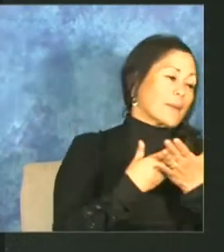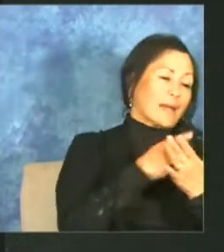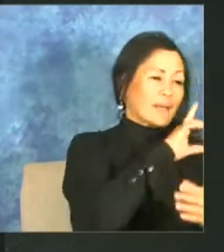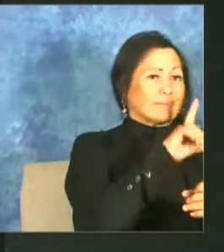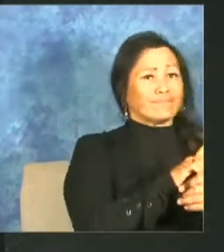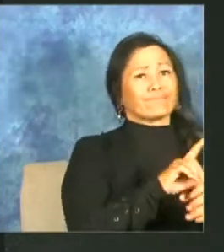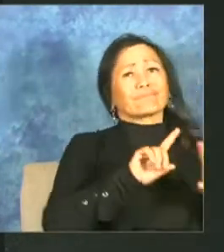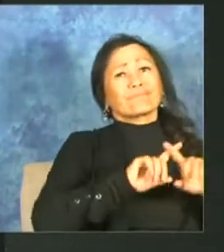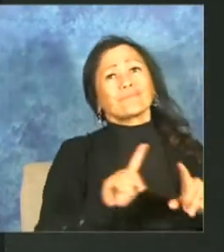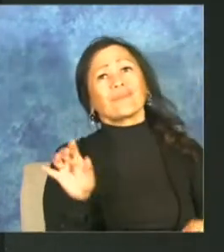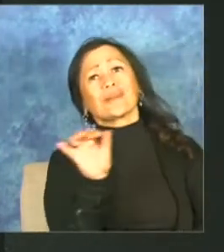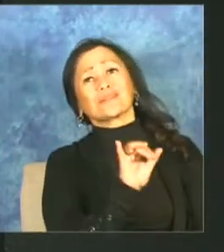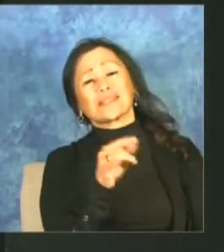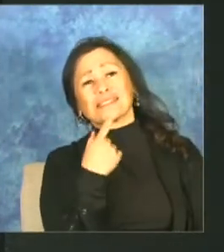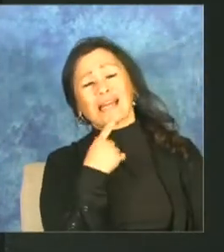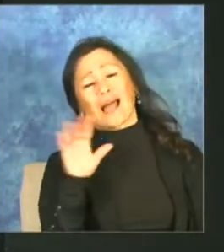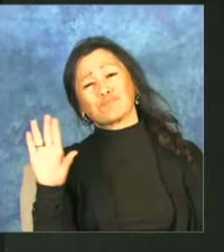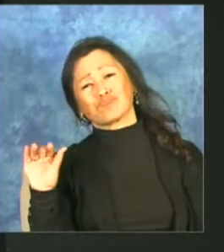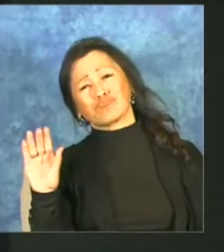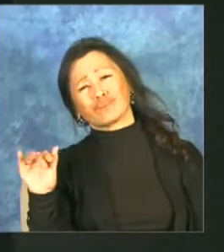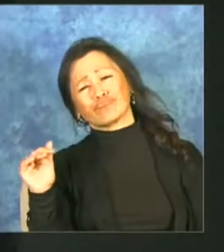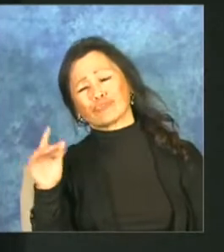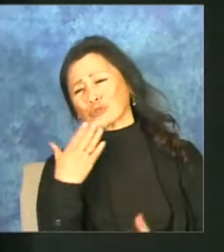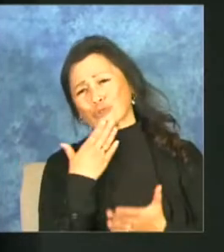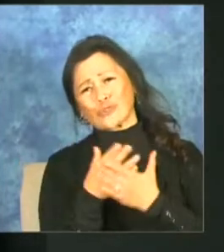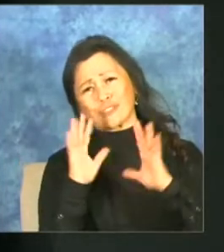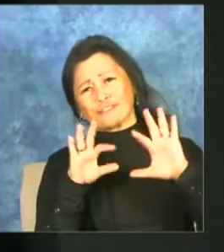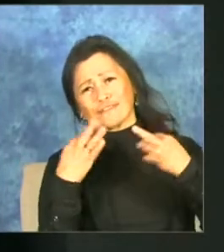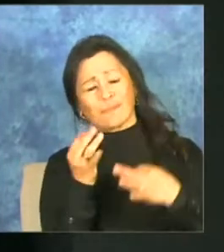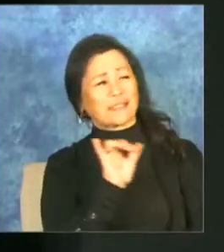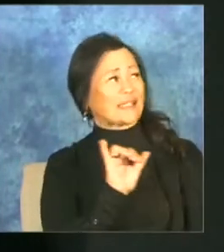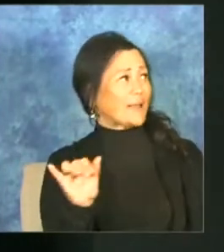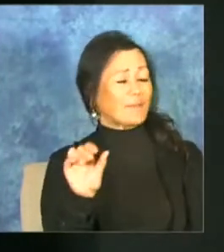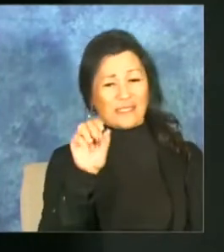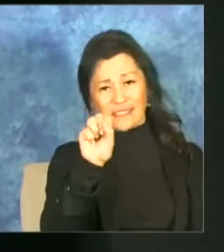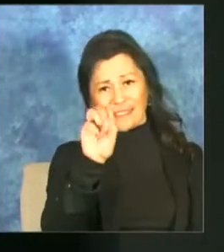top of that, we also have to say goodbye to a good family as well.